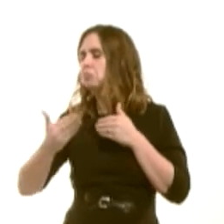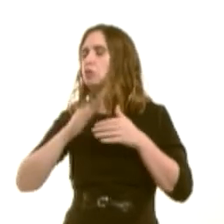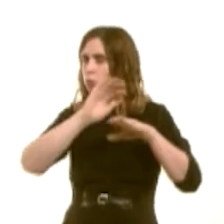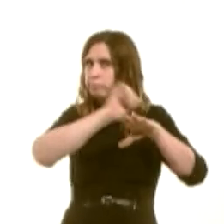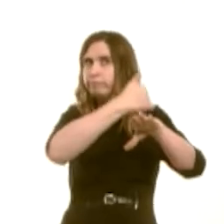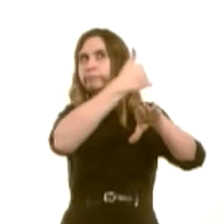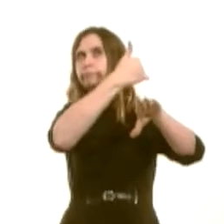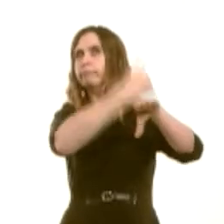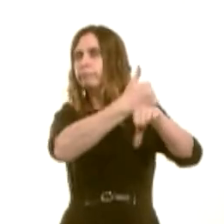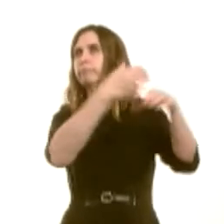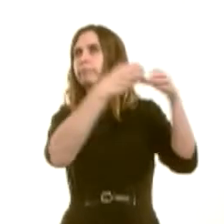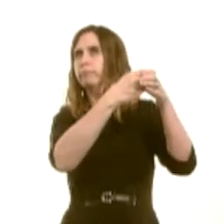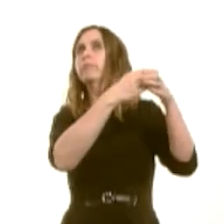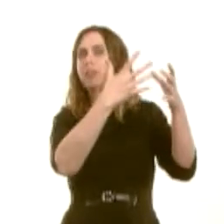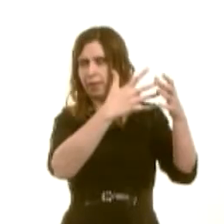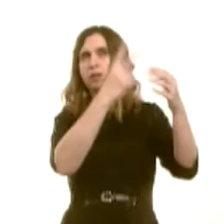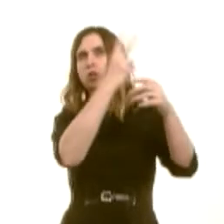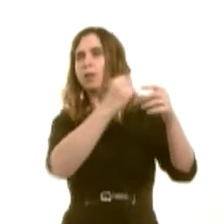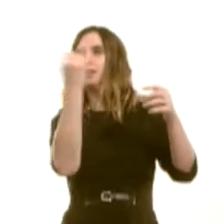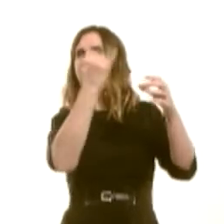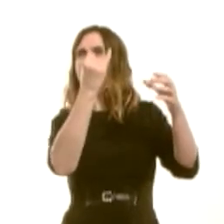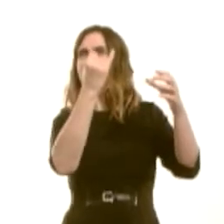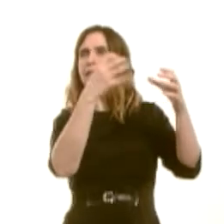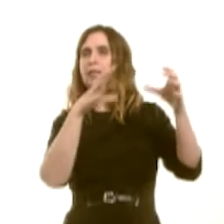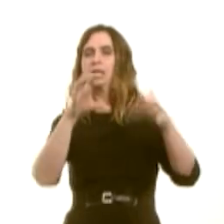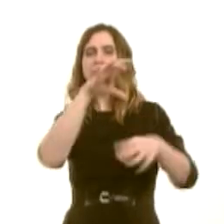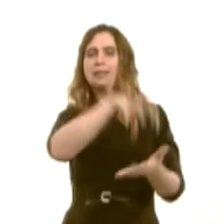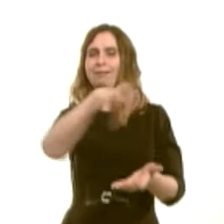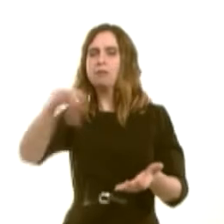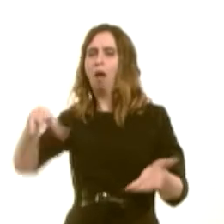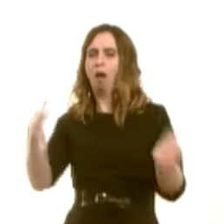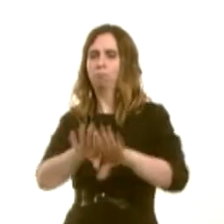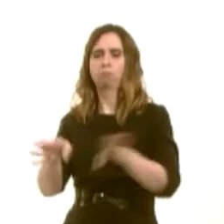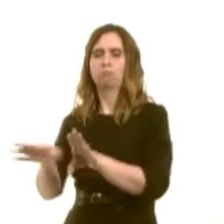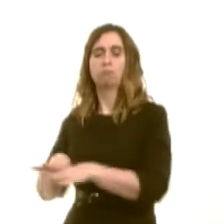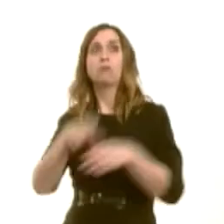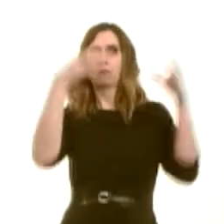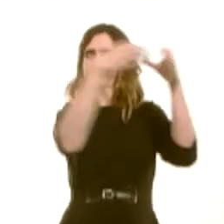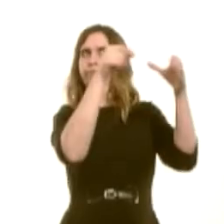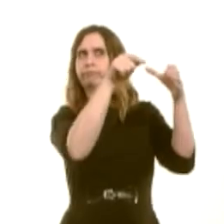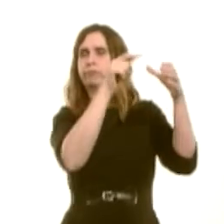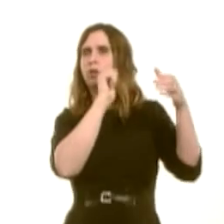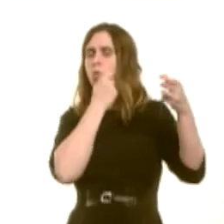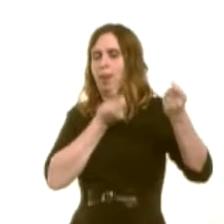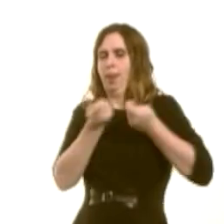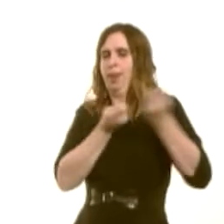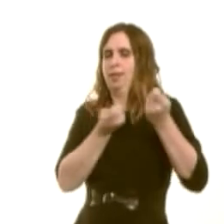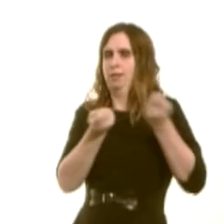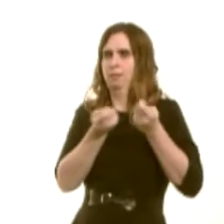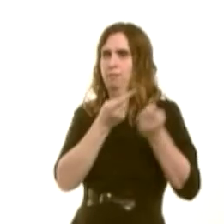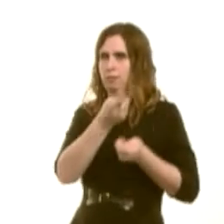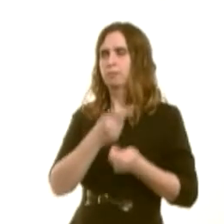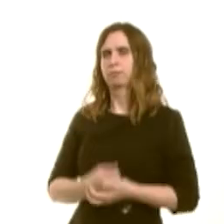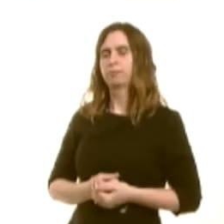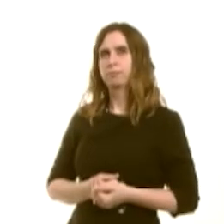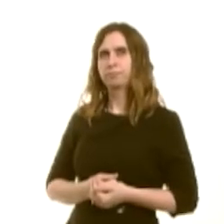August 2016, the centres will cease to exist and the entity will lead the providers.